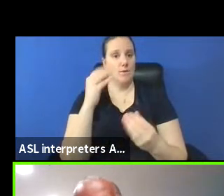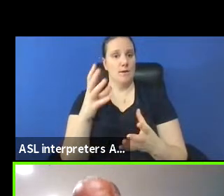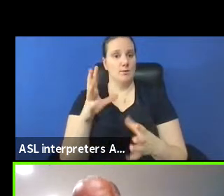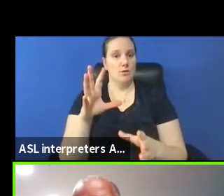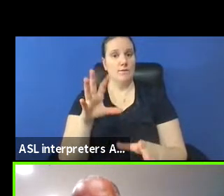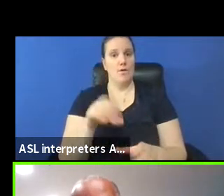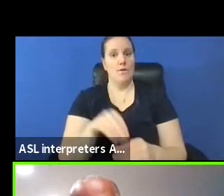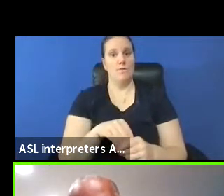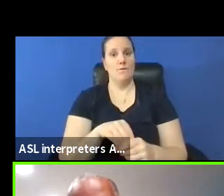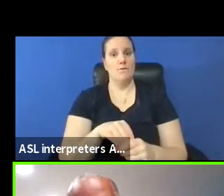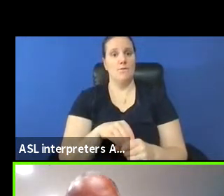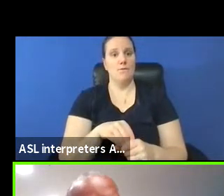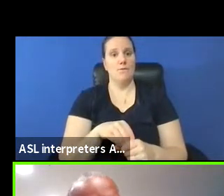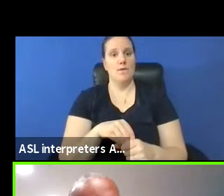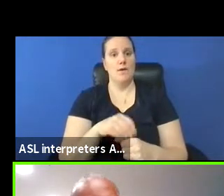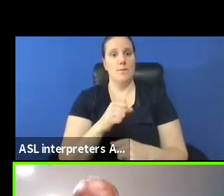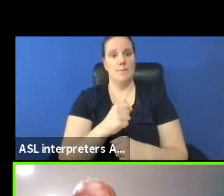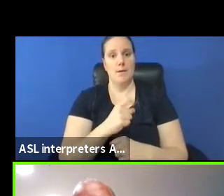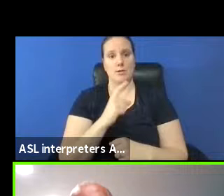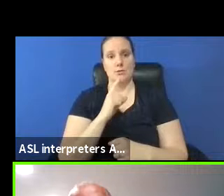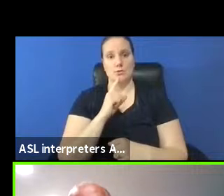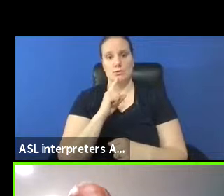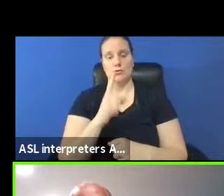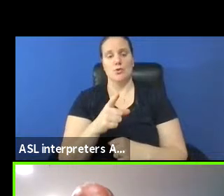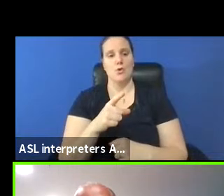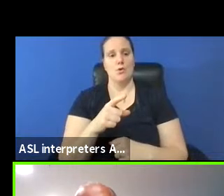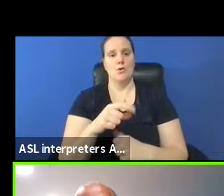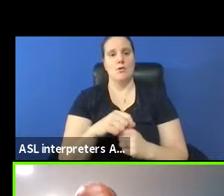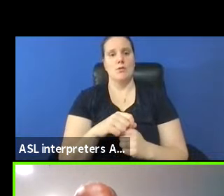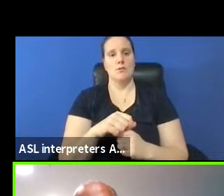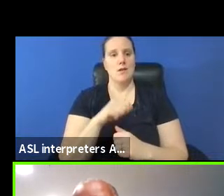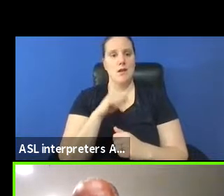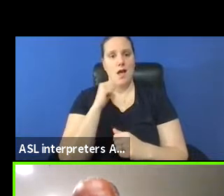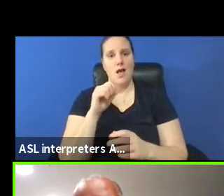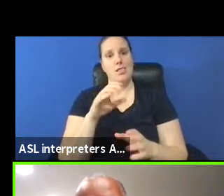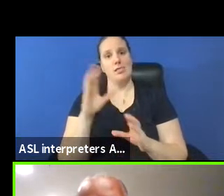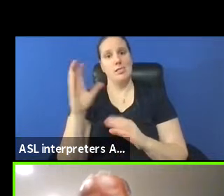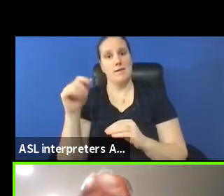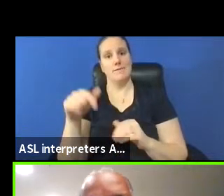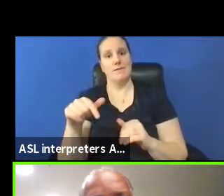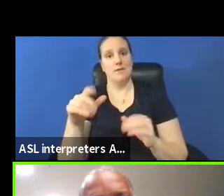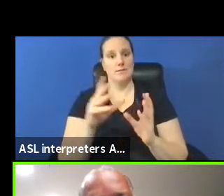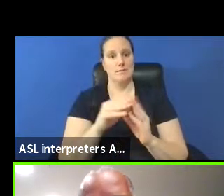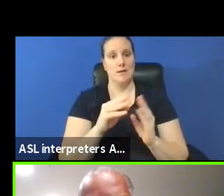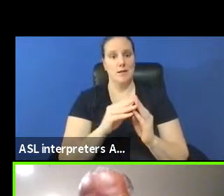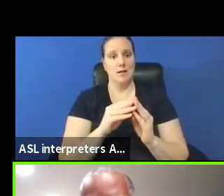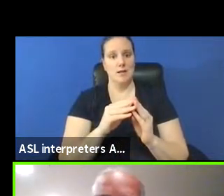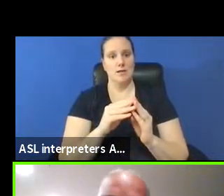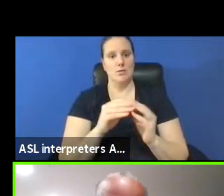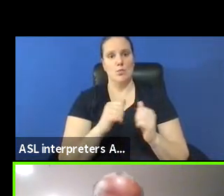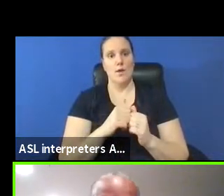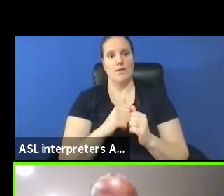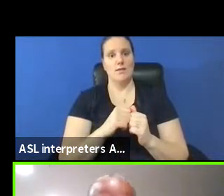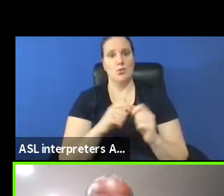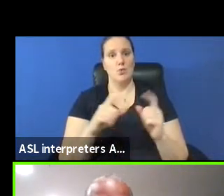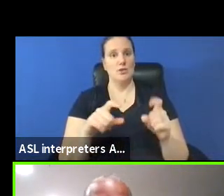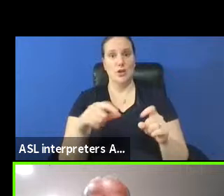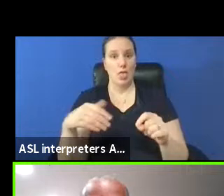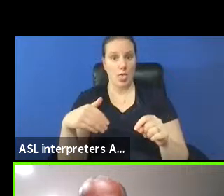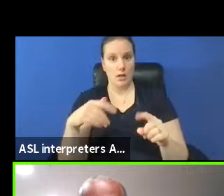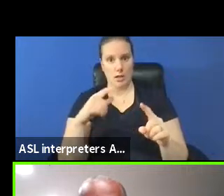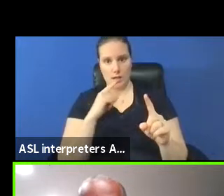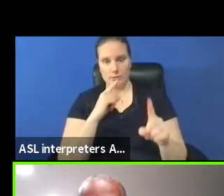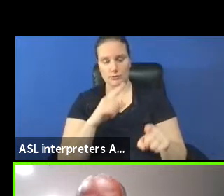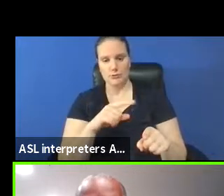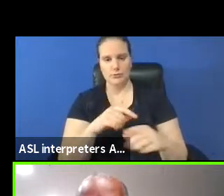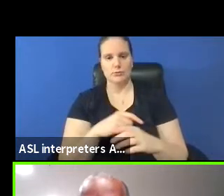presented, be sure to not walk out of these meetings with any unanswered questions. So